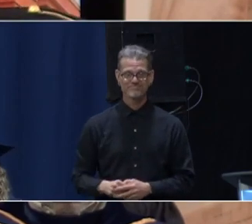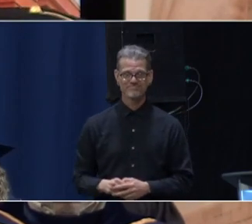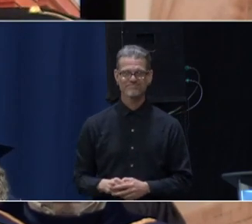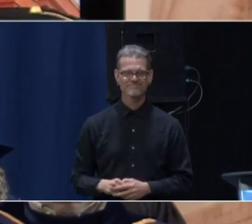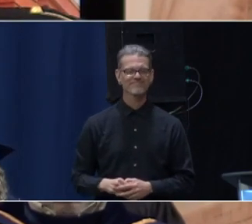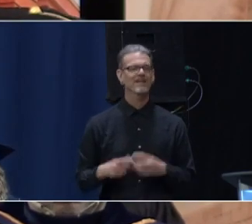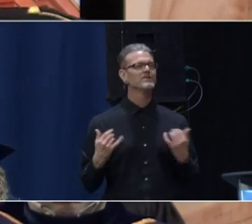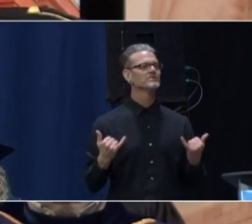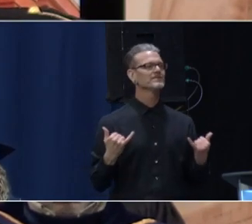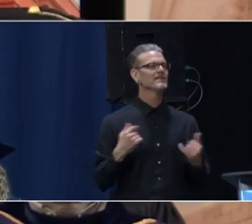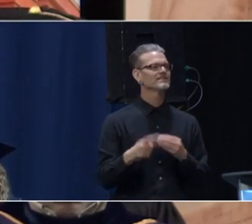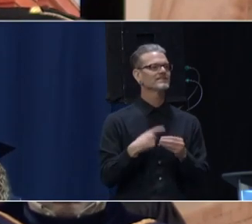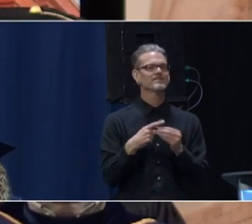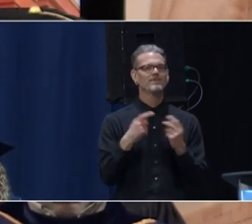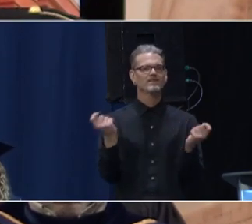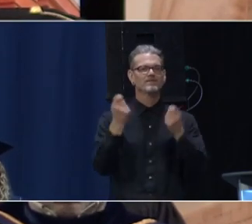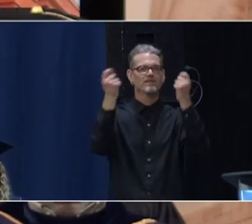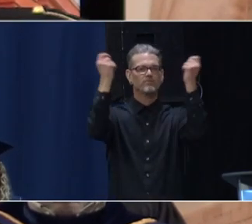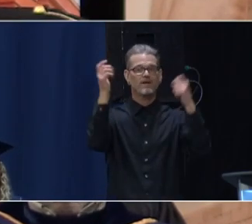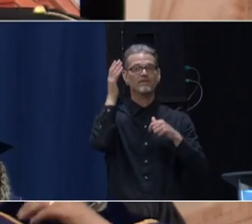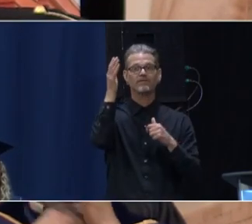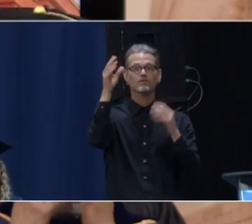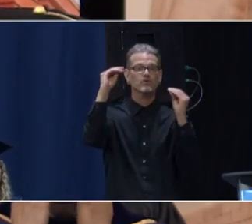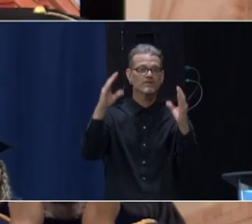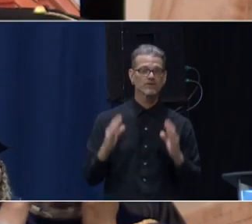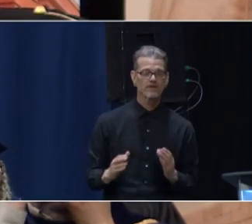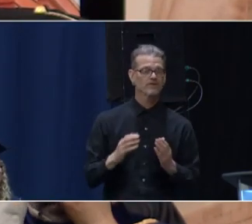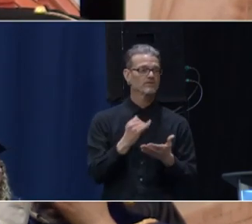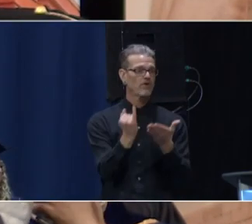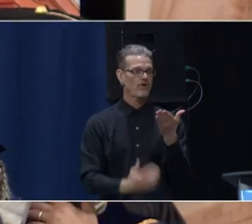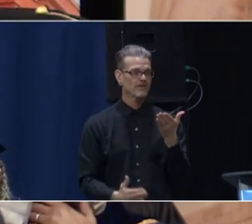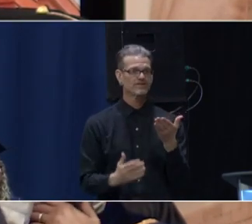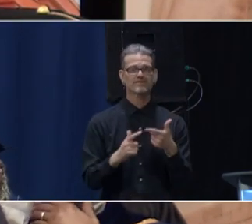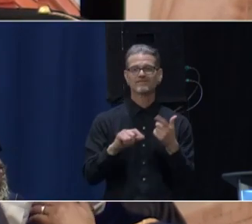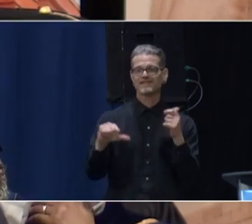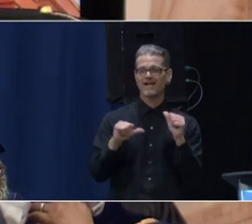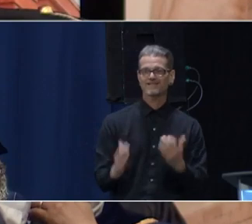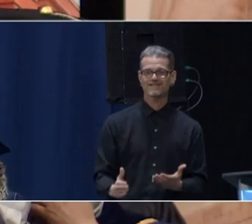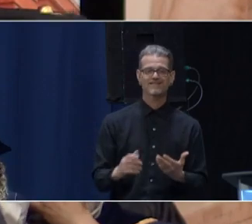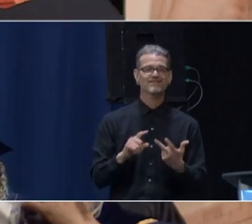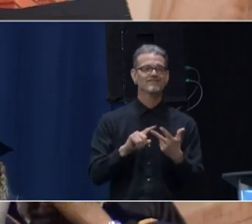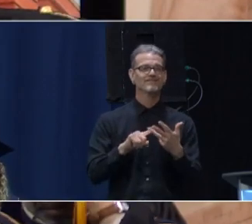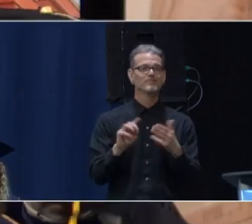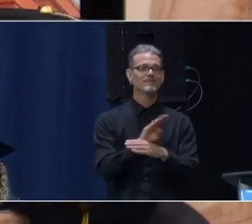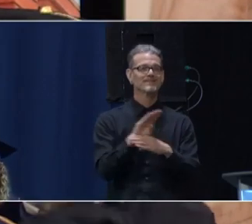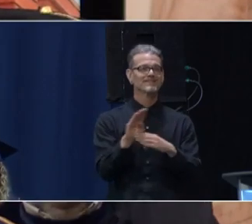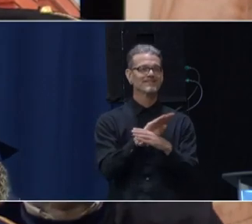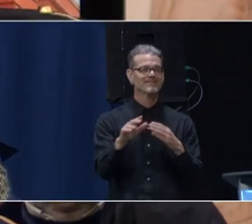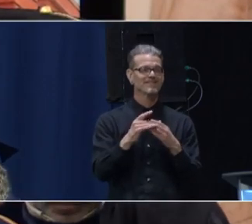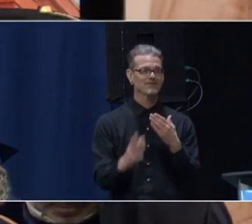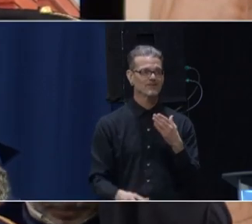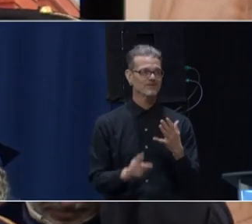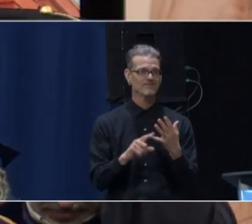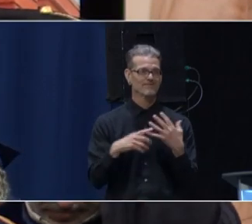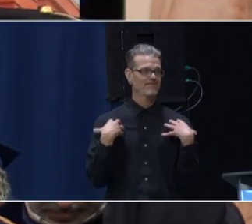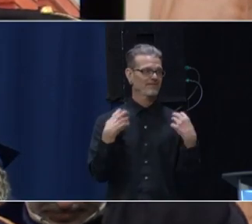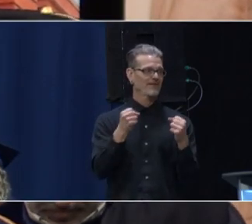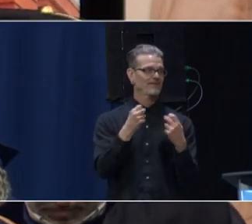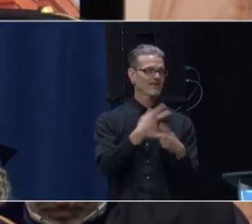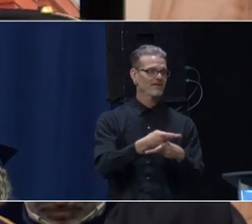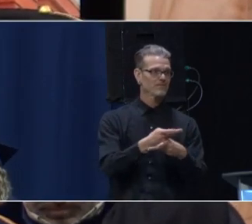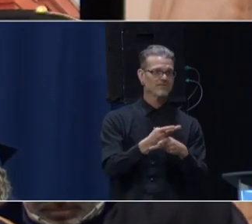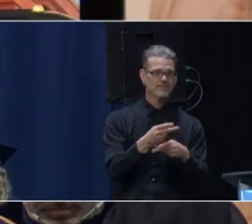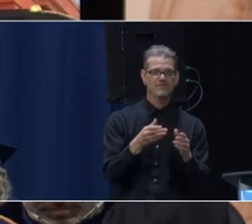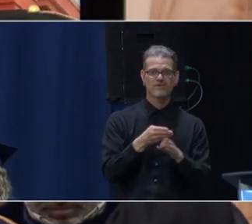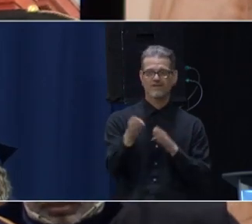Today is about celebrating the future educators, artists, scientists, business leaders, healthcare professionals,